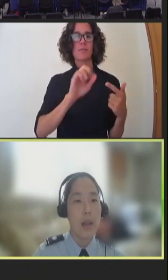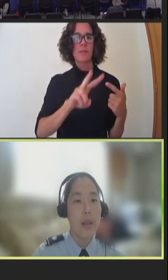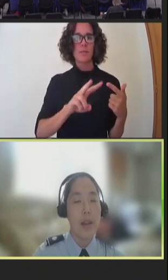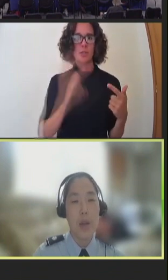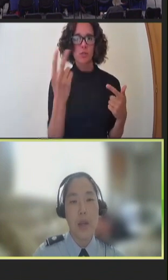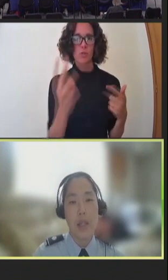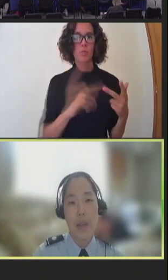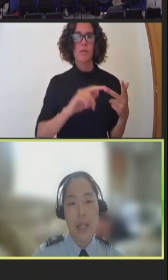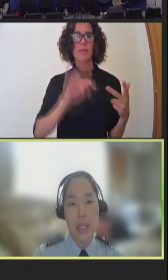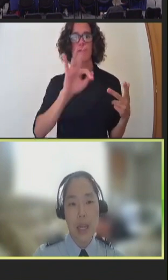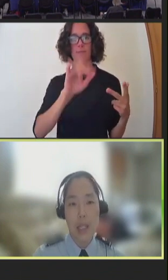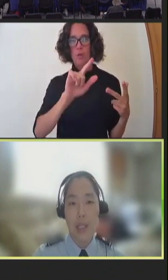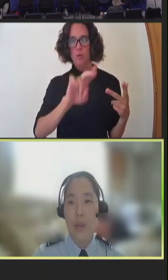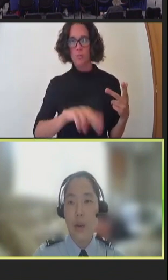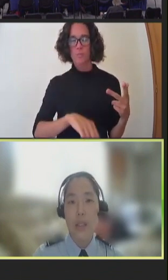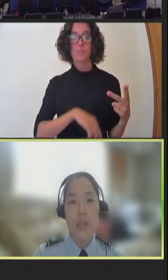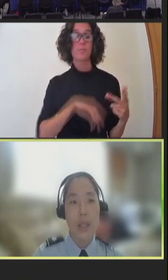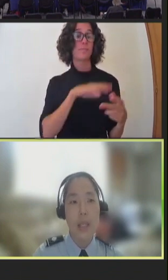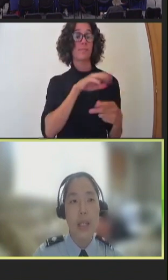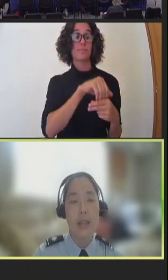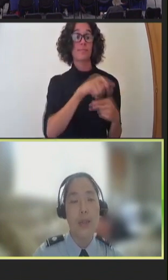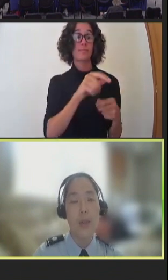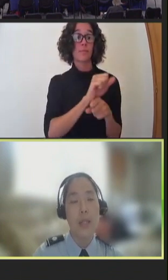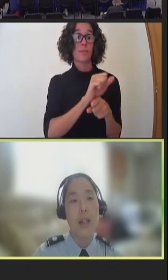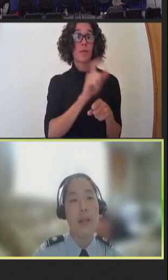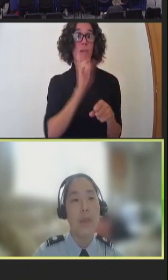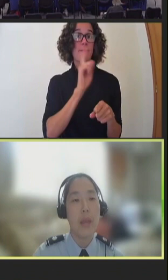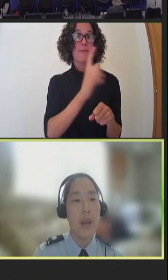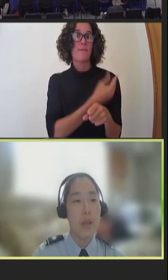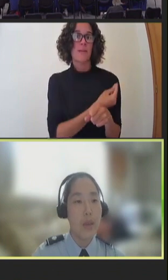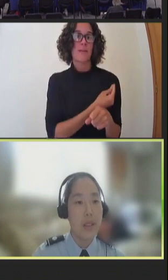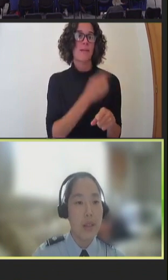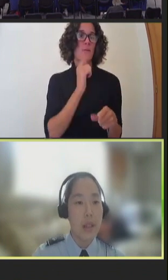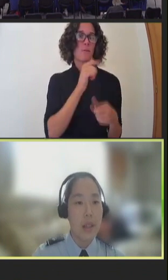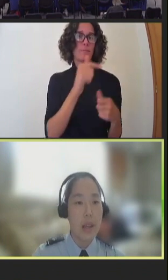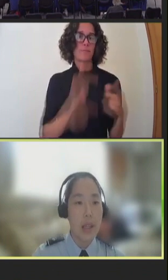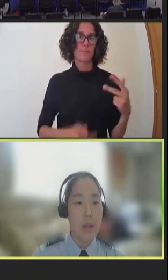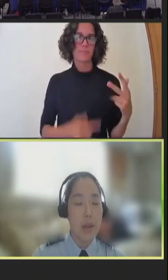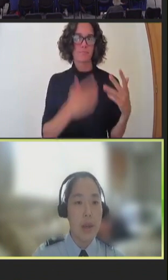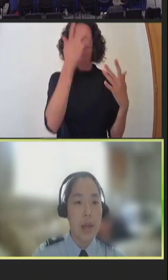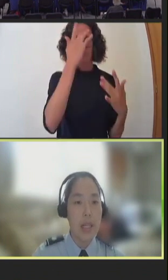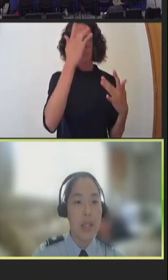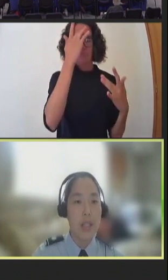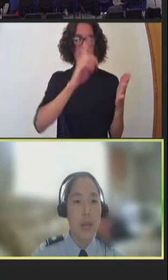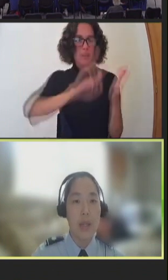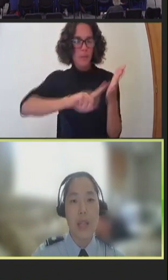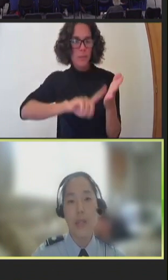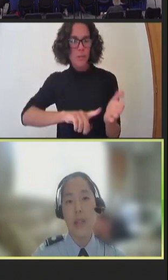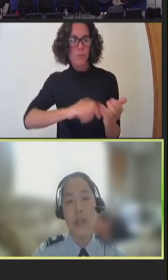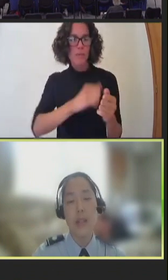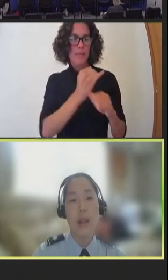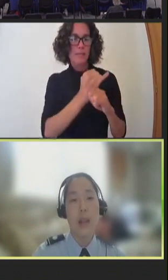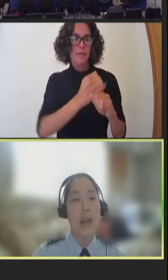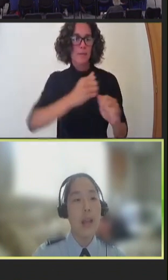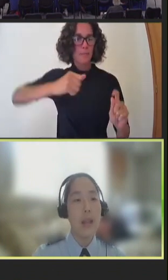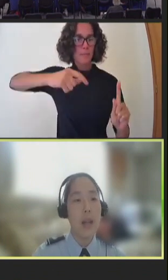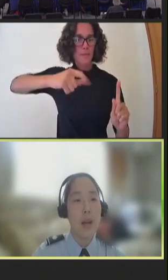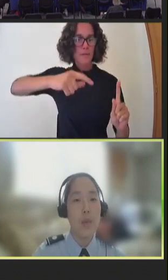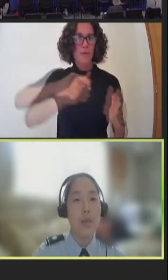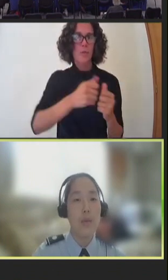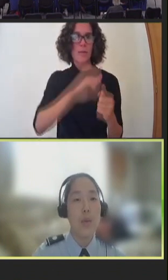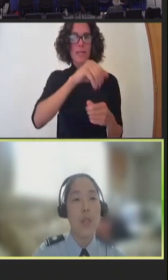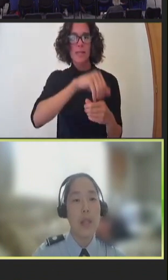includes evaluation of vaccine antigens for RSV and influenza, research on innate immune activation with adjuvants,